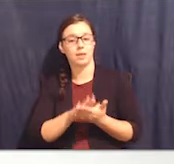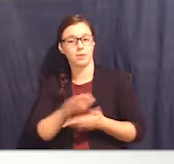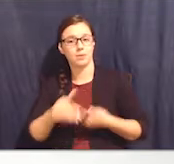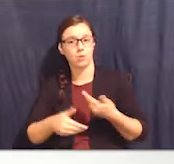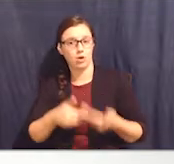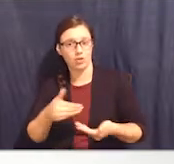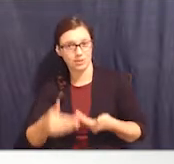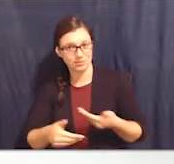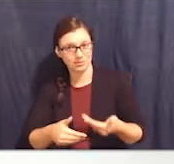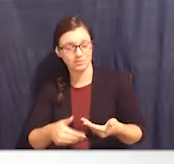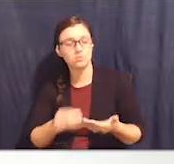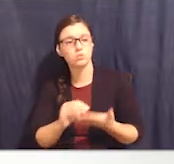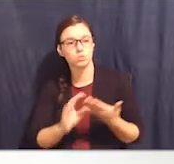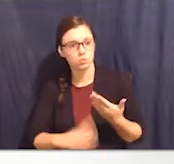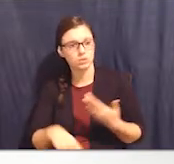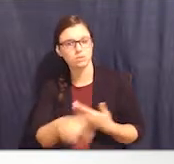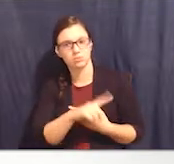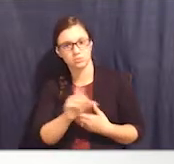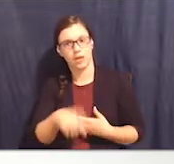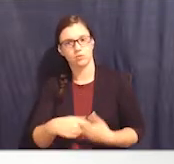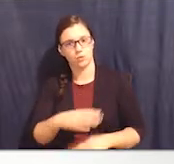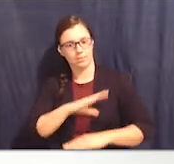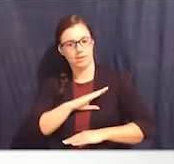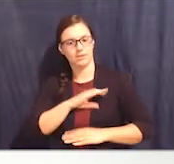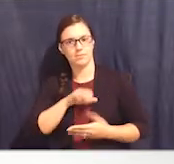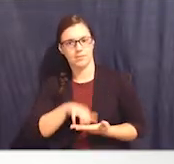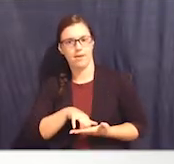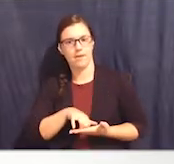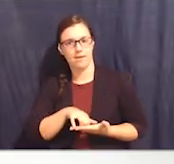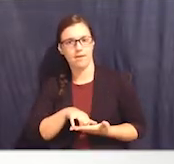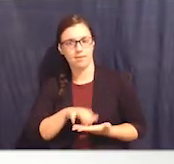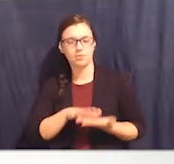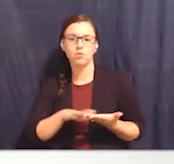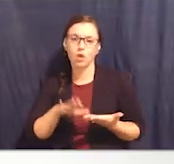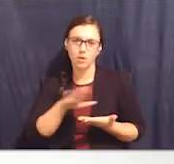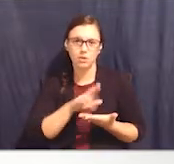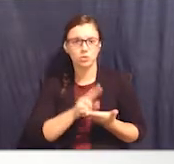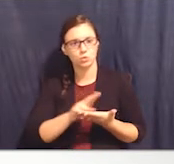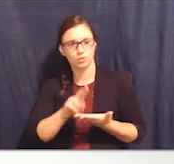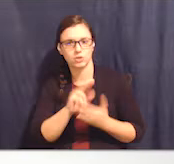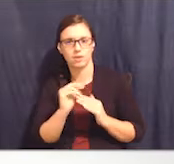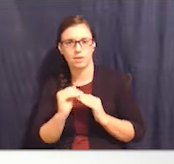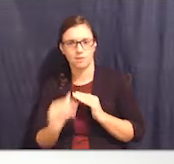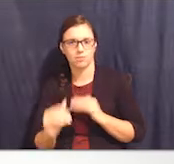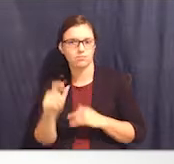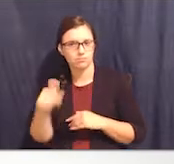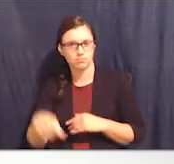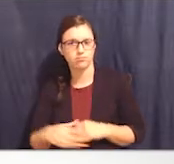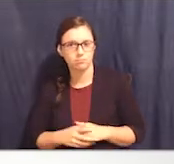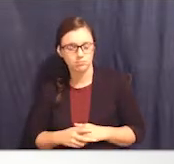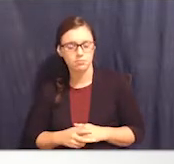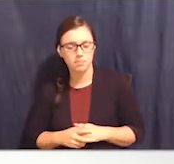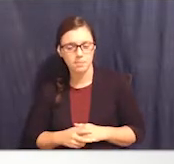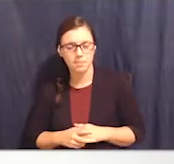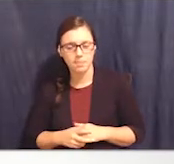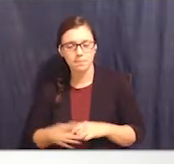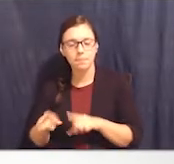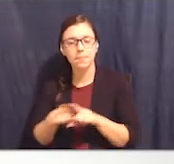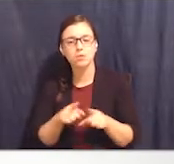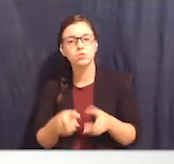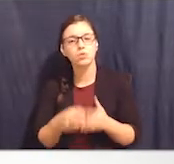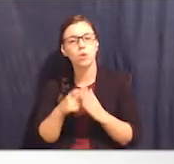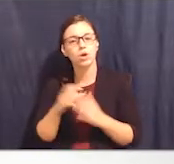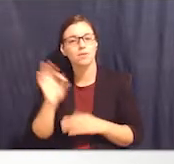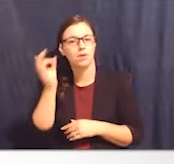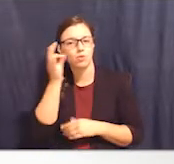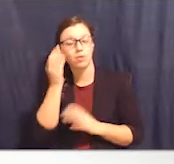transition programs, but they're all on the federal website, unless it's a new program. And our new programs that have not yet